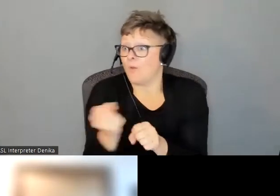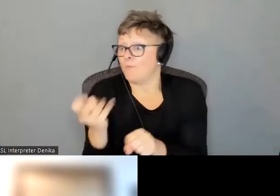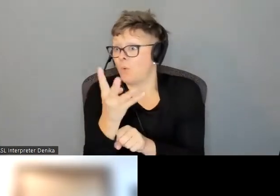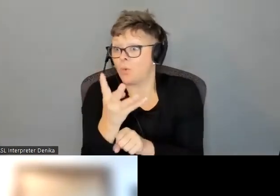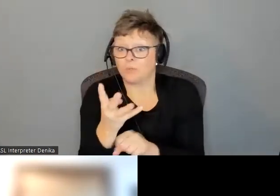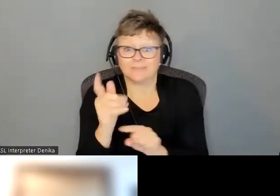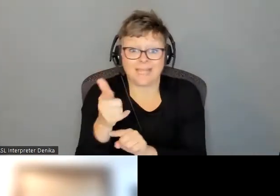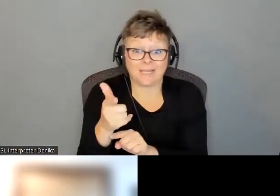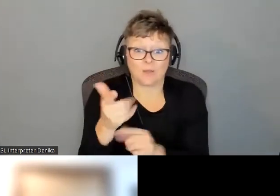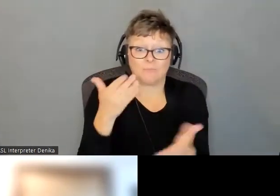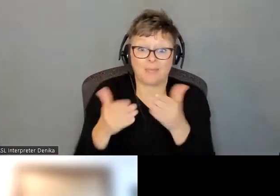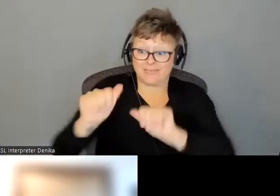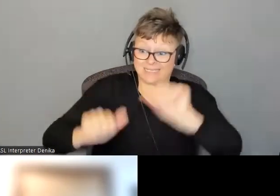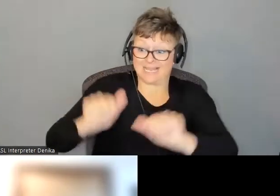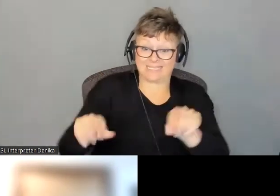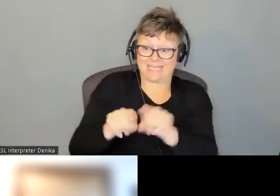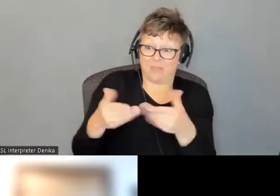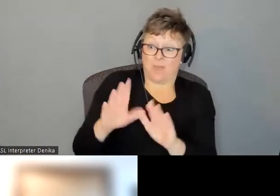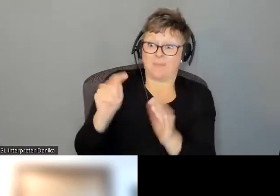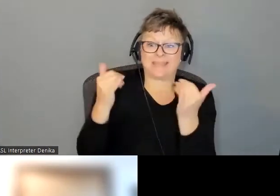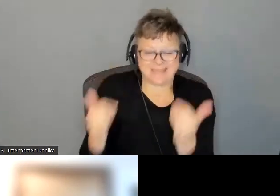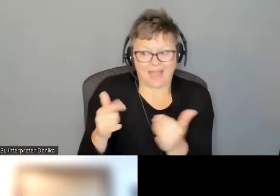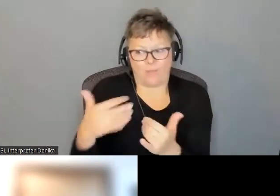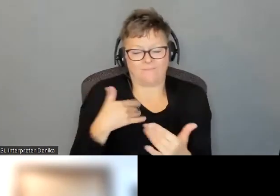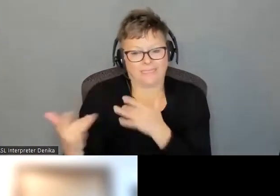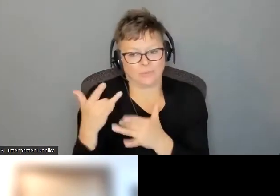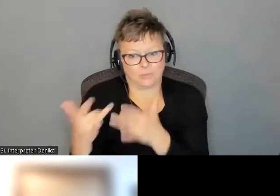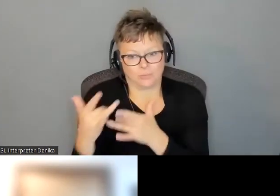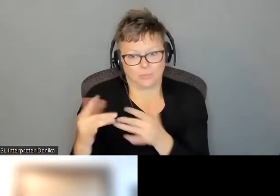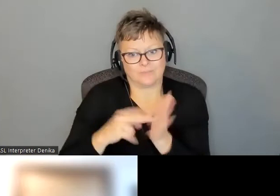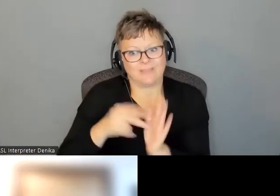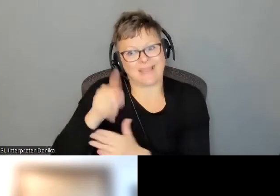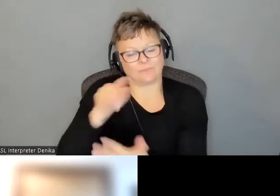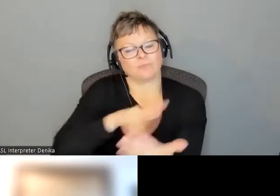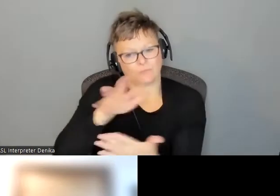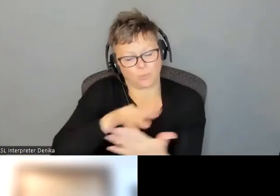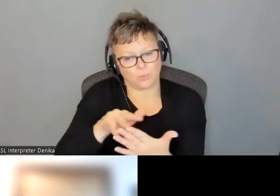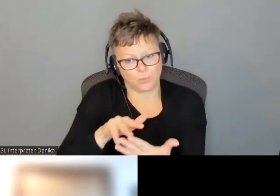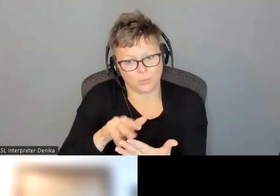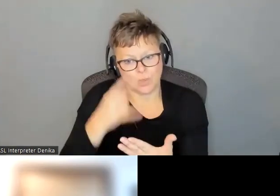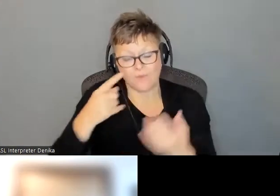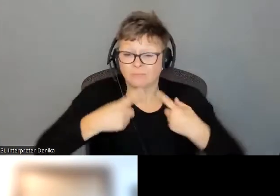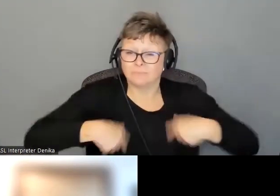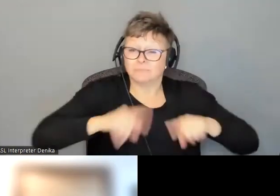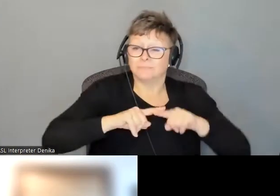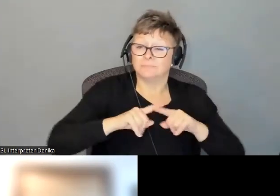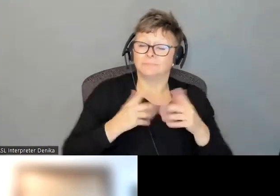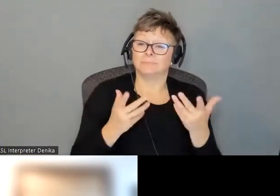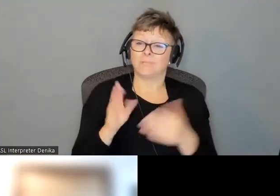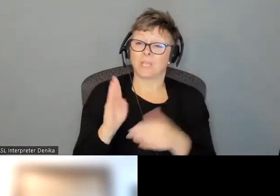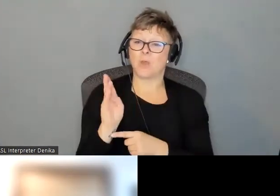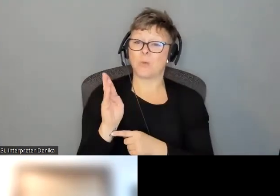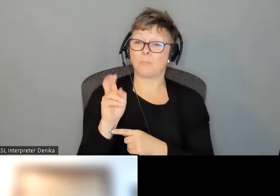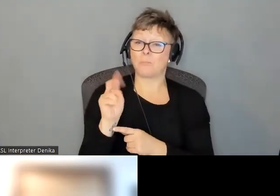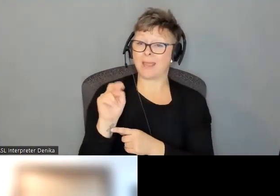actually they've now got issues at work and that needs reviewing. So I think for us, there's something about, it's not just a question